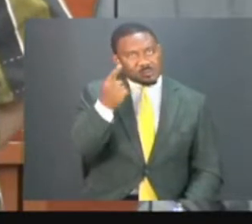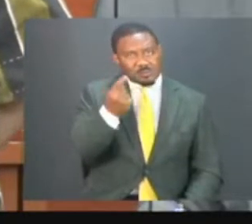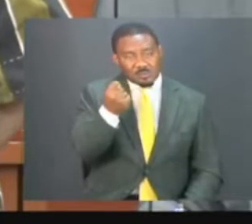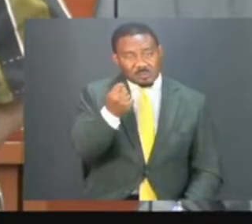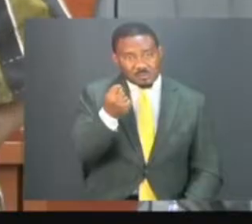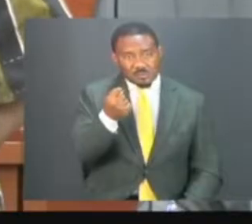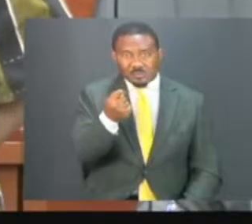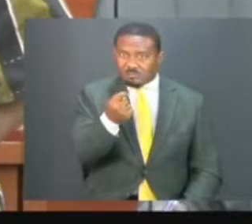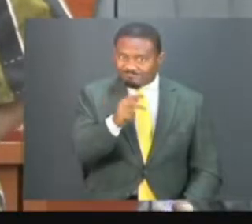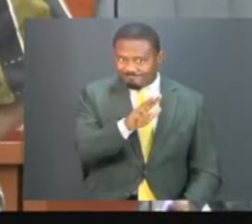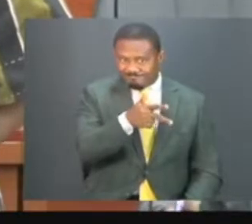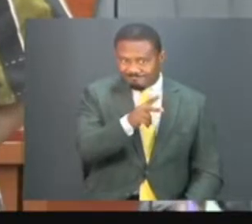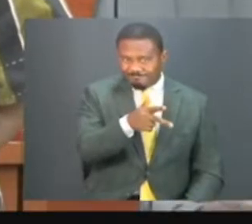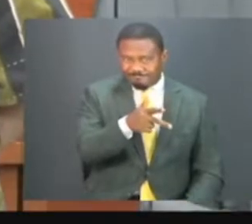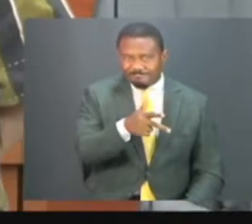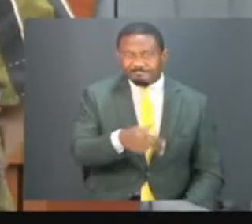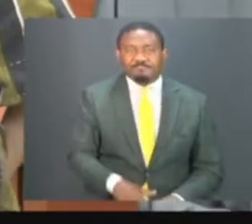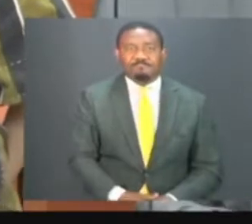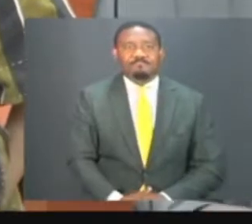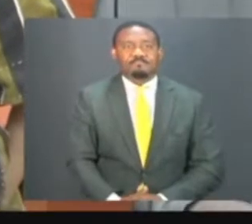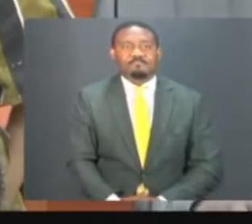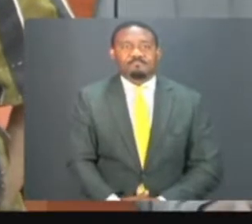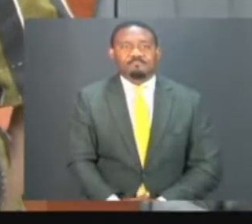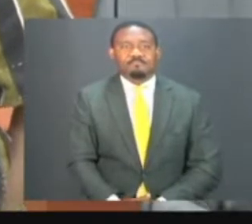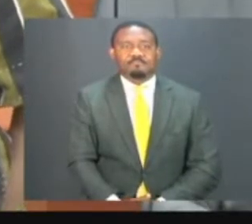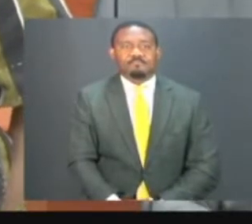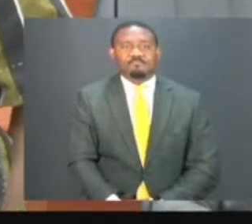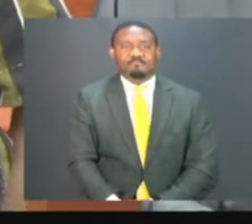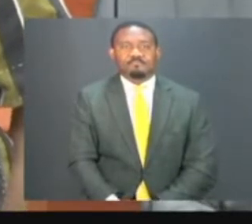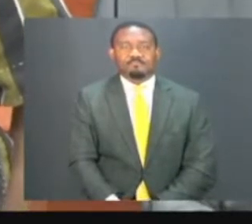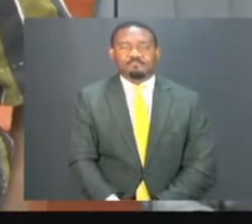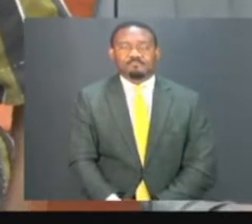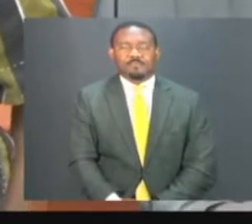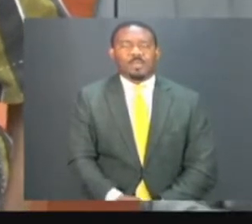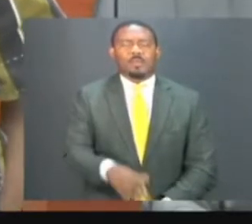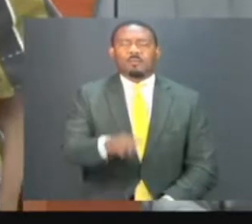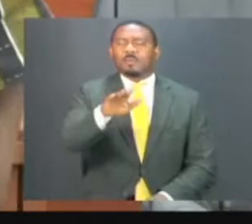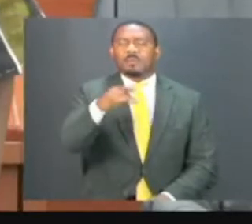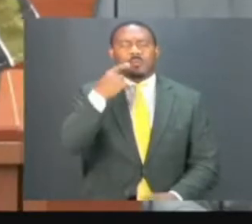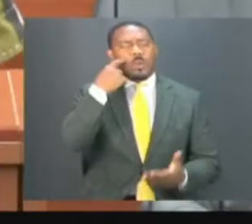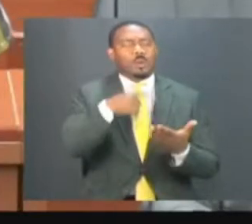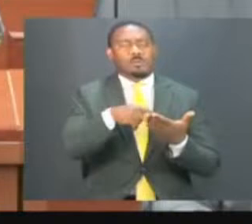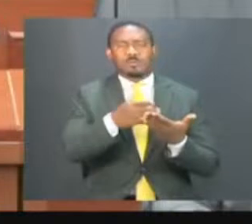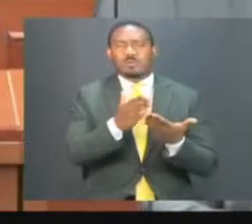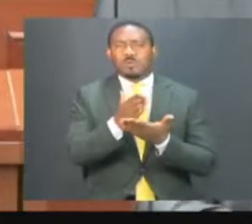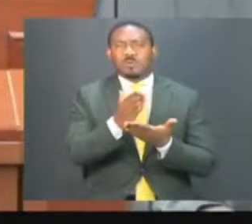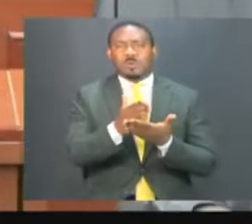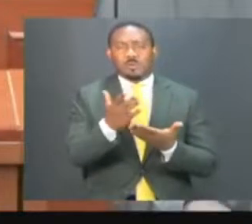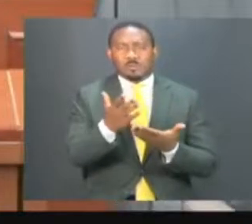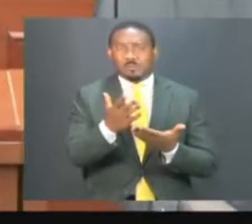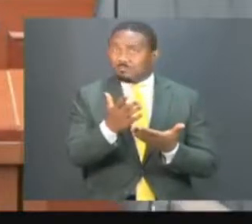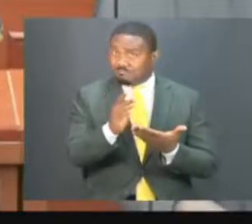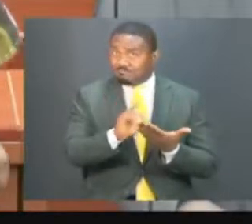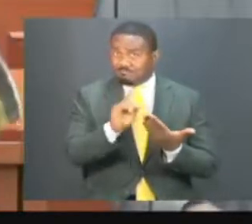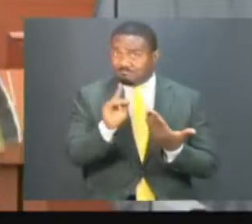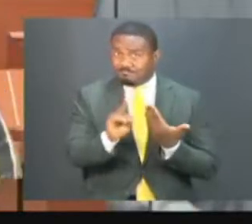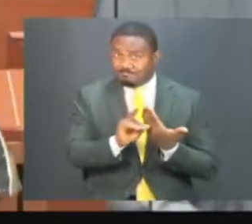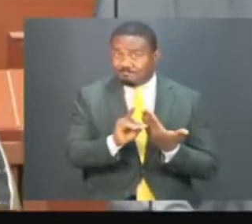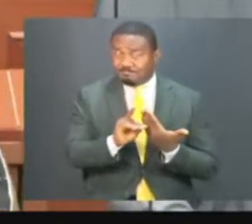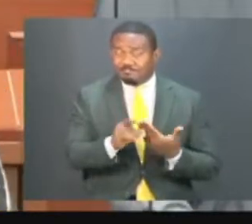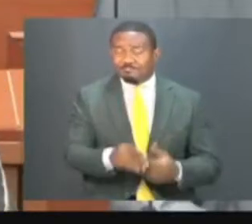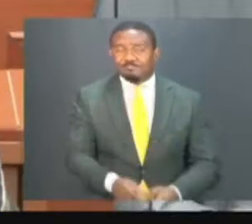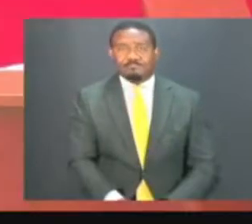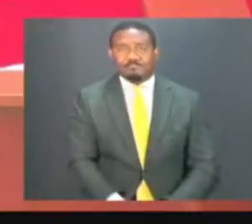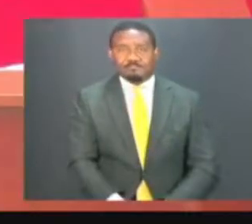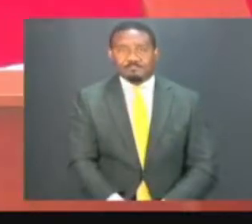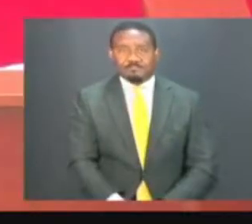3rd office, February. cross-check the correct dates as well as the It should be date. Tuesday, 3rd. Thank you. Thank you